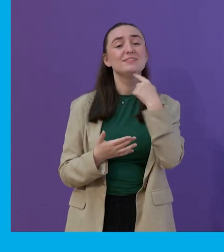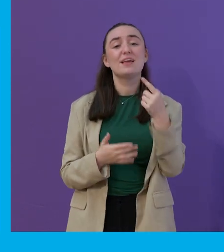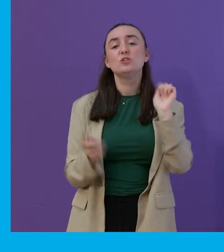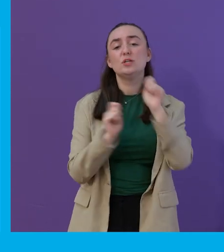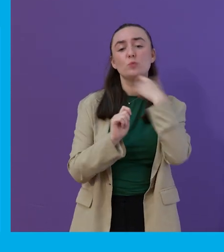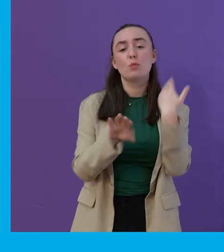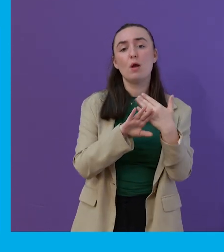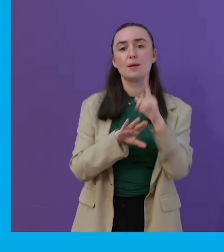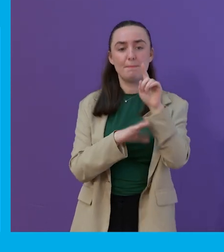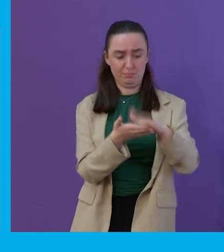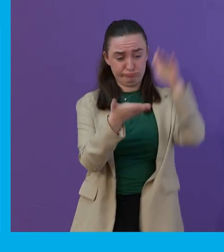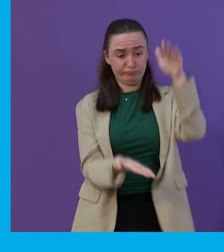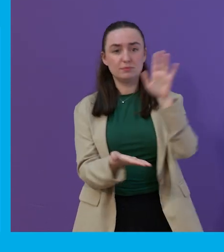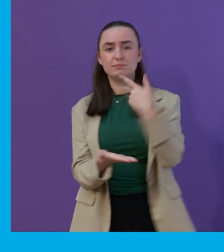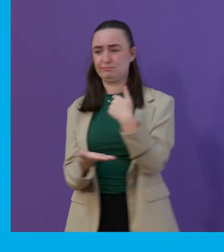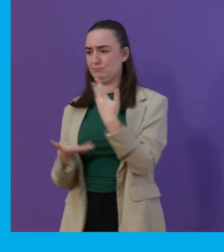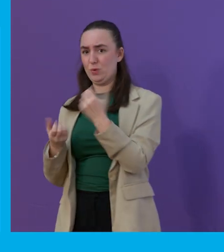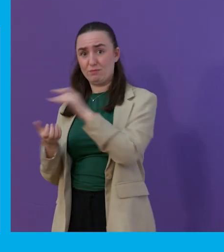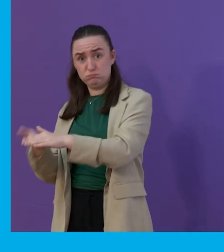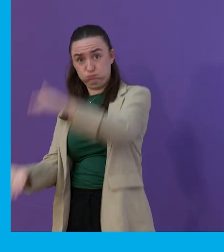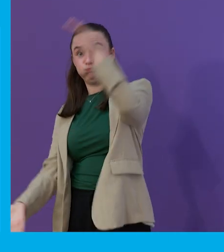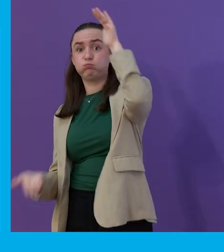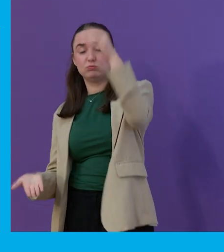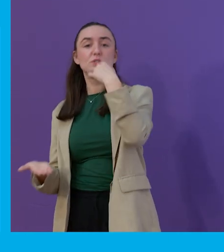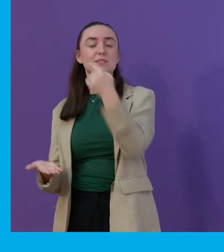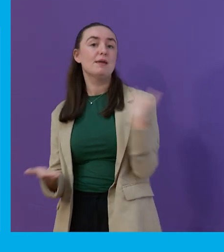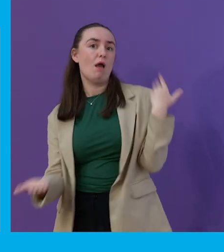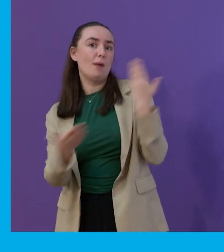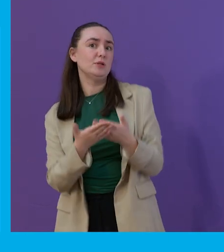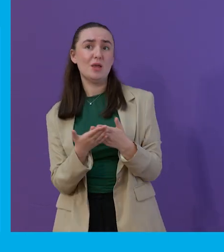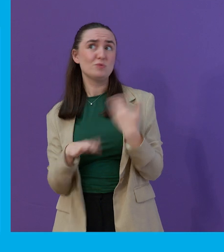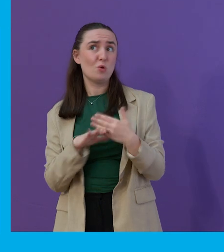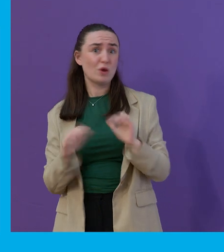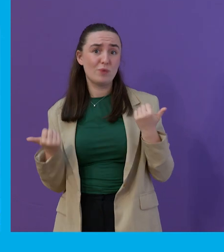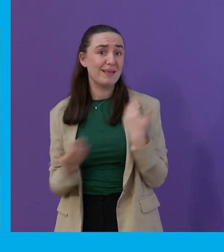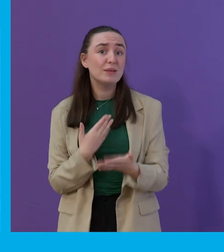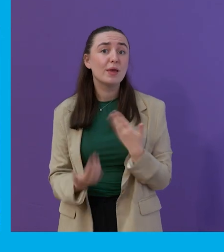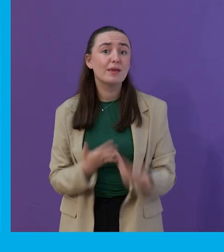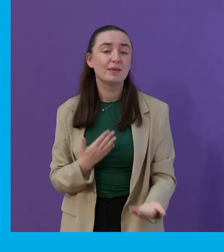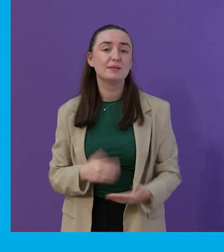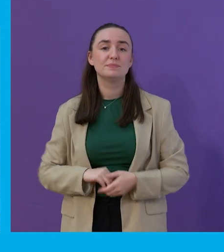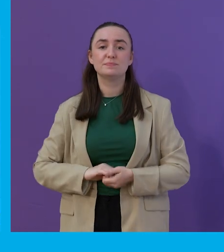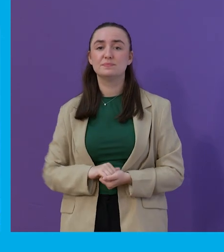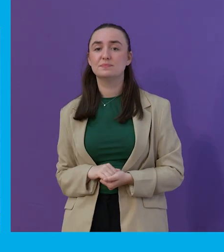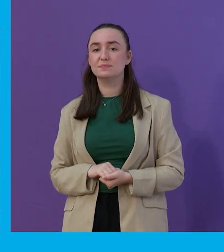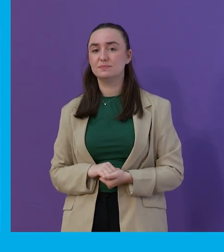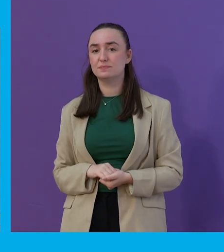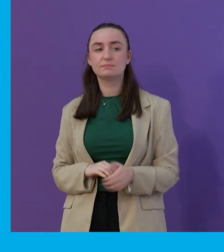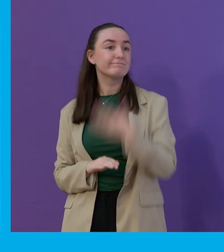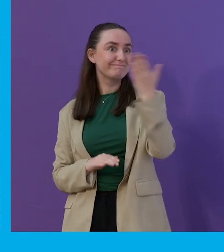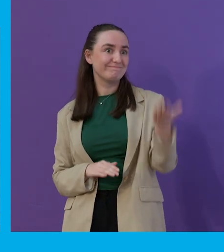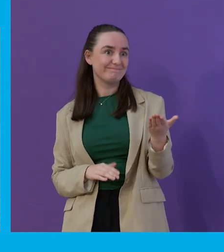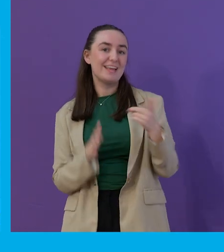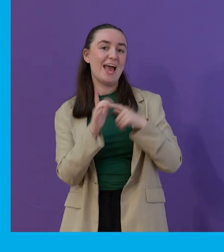just slightly flip our assumptions on that and be a bit more willing to take a risk. Okay, great. That's a good push in that direction. Adam, you get the